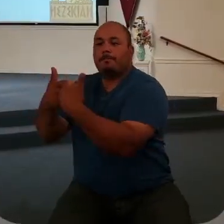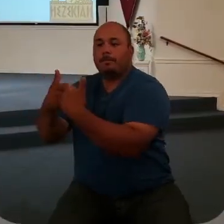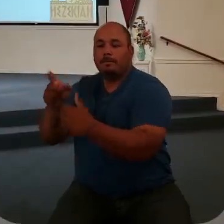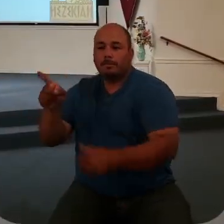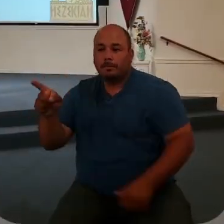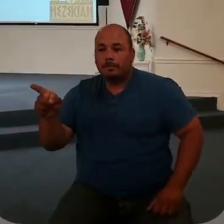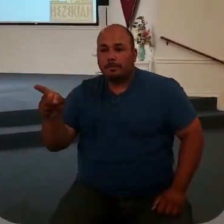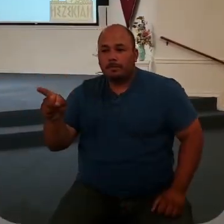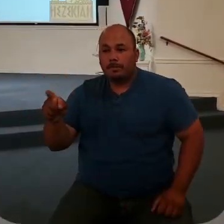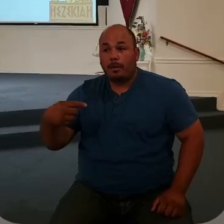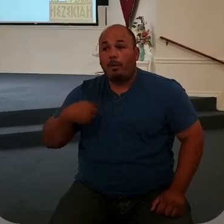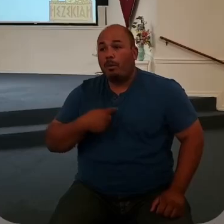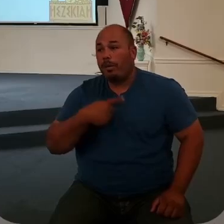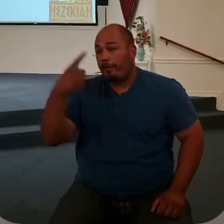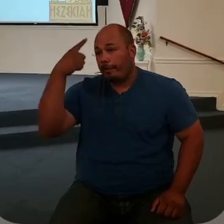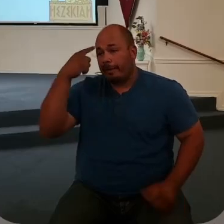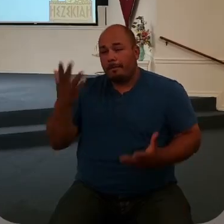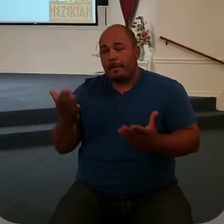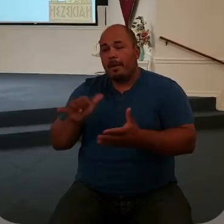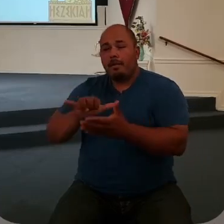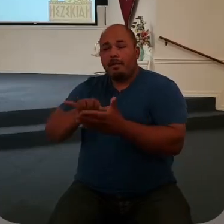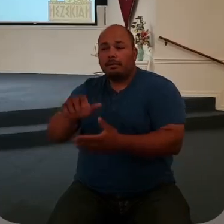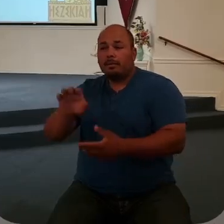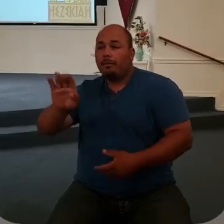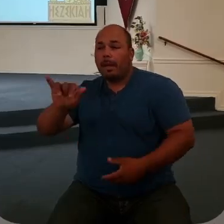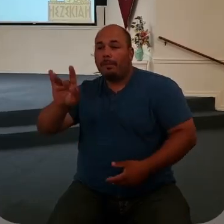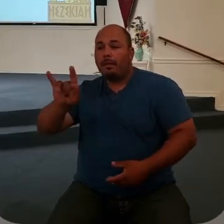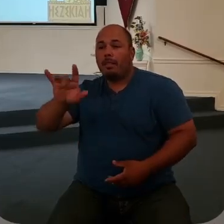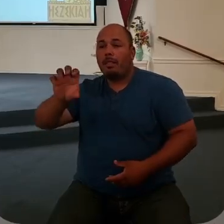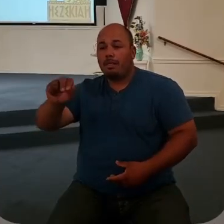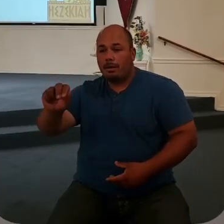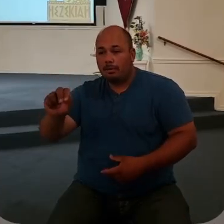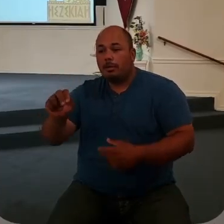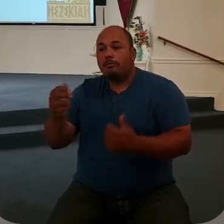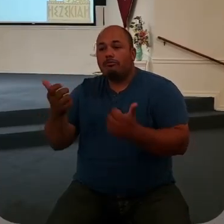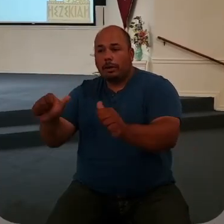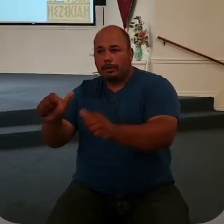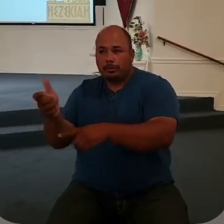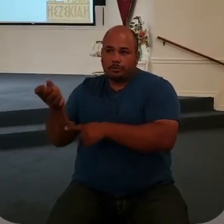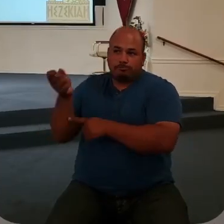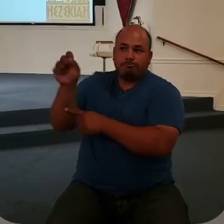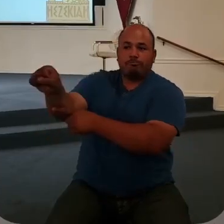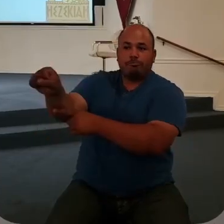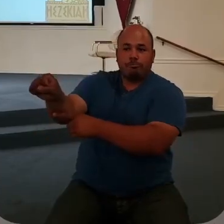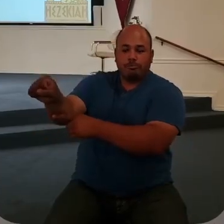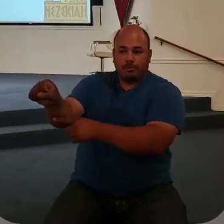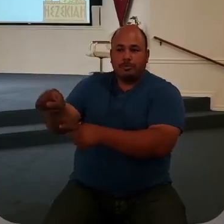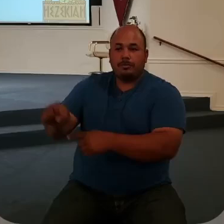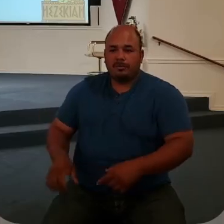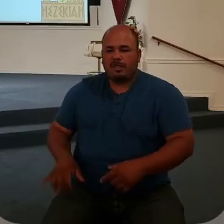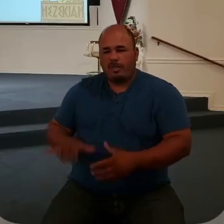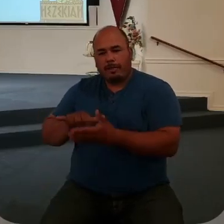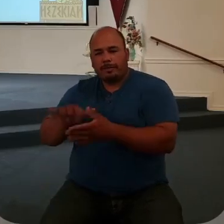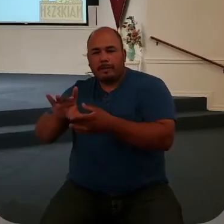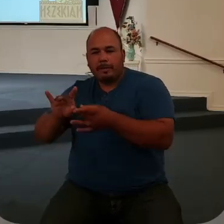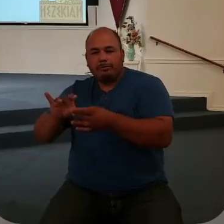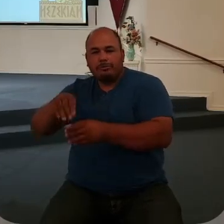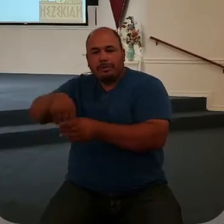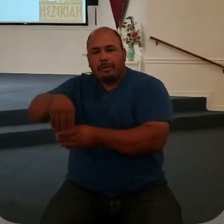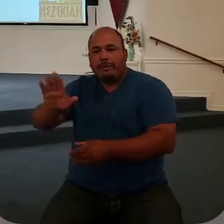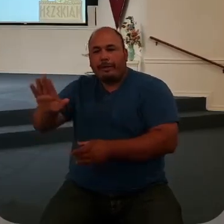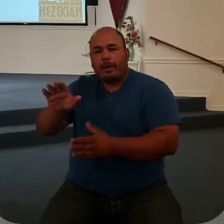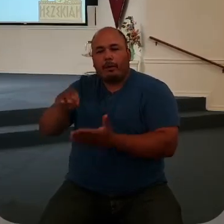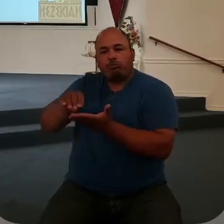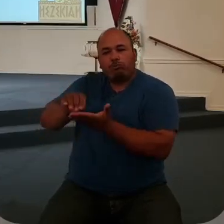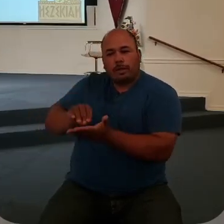that might have been a report of Babylon trying to rebel against Assyria at this time. That's mentioned in Assyrian records. And in his